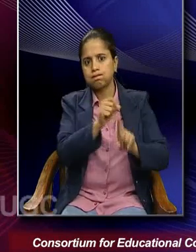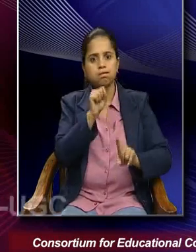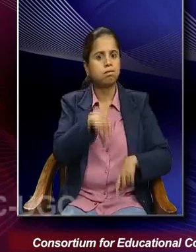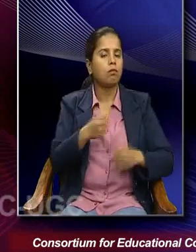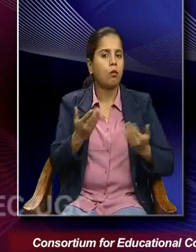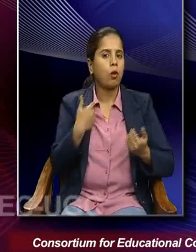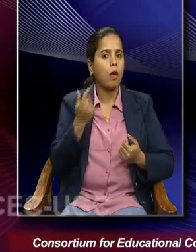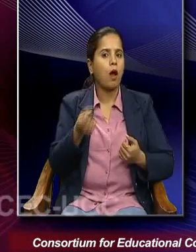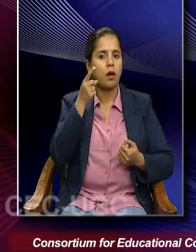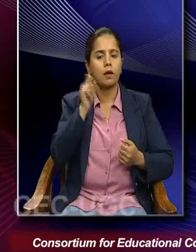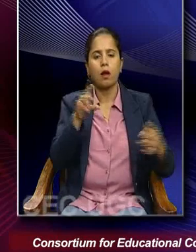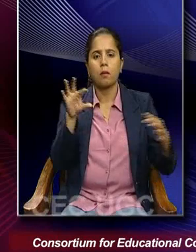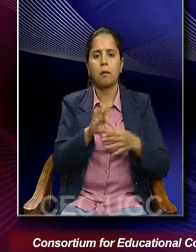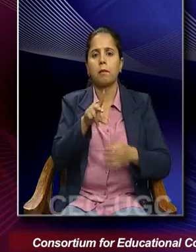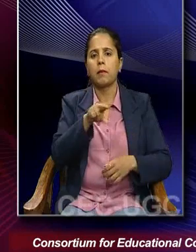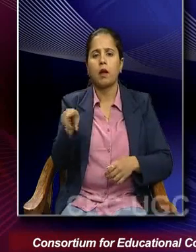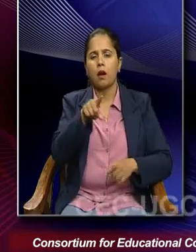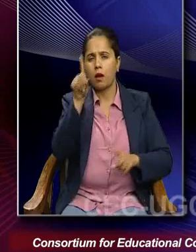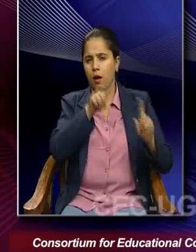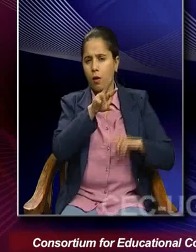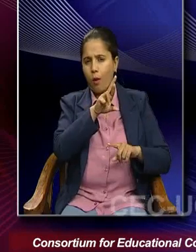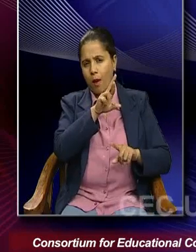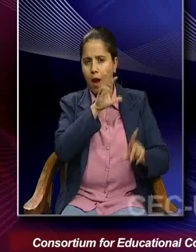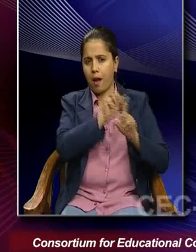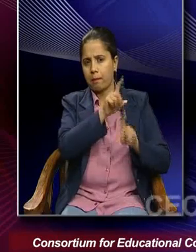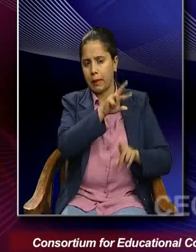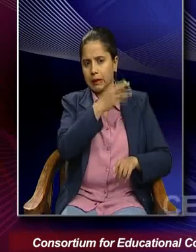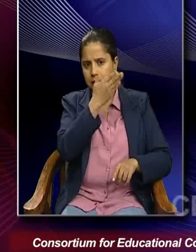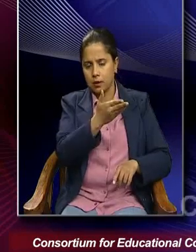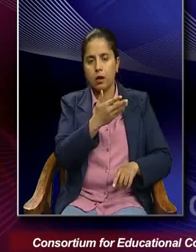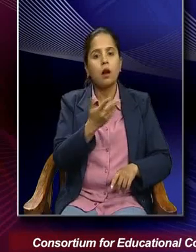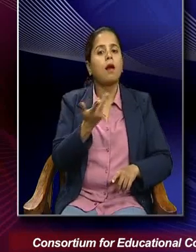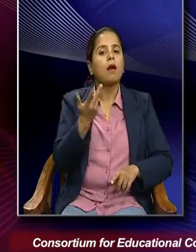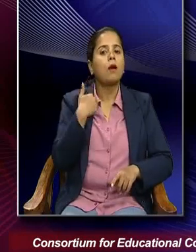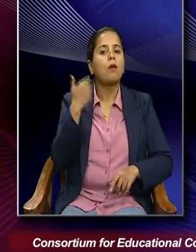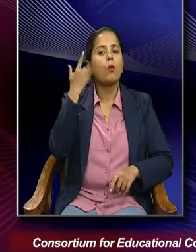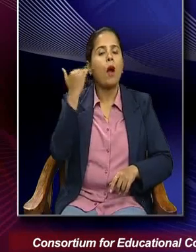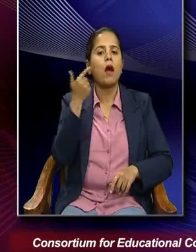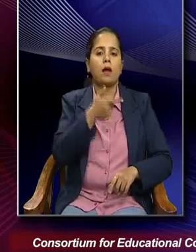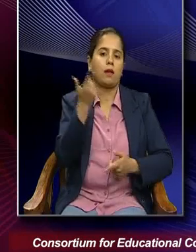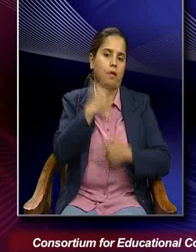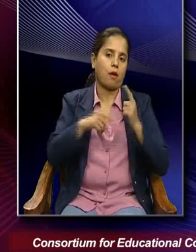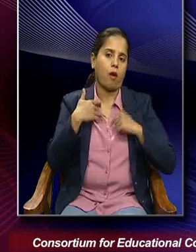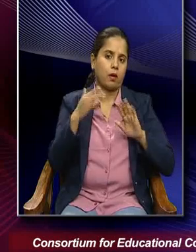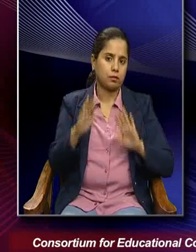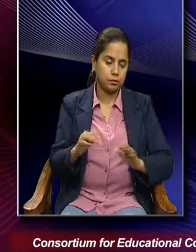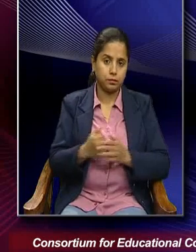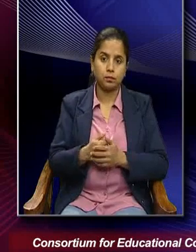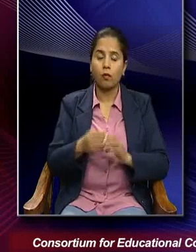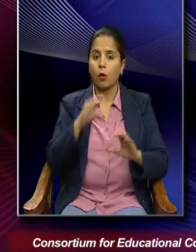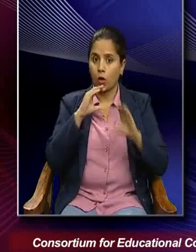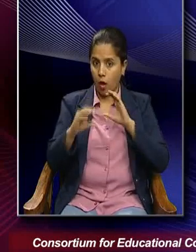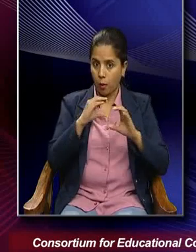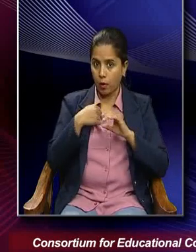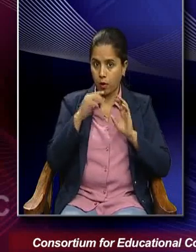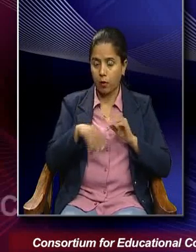can attach meaning to a gesture because of language, and we